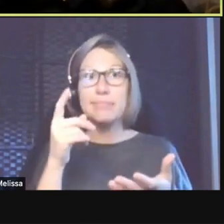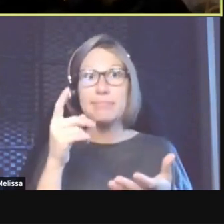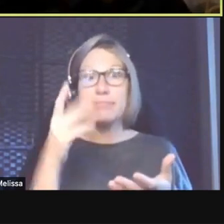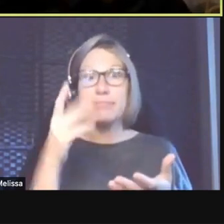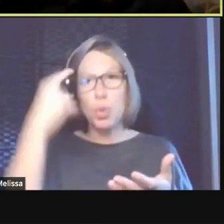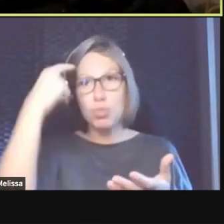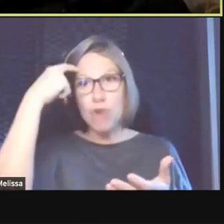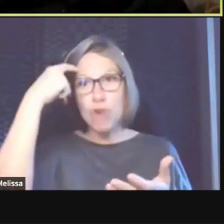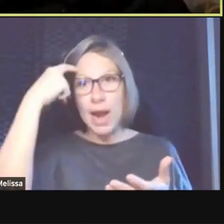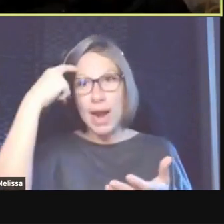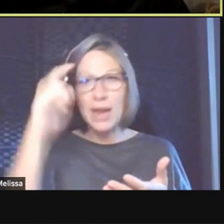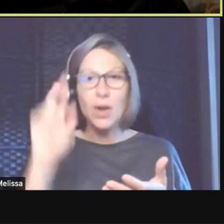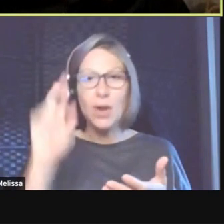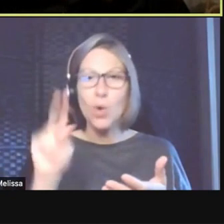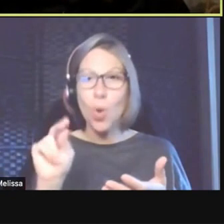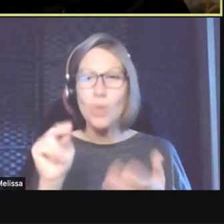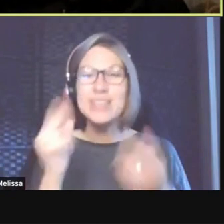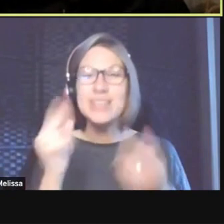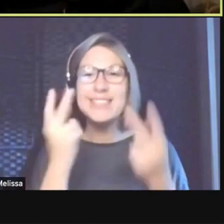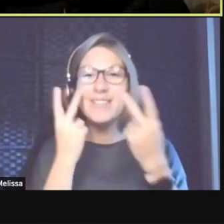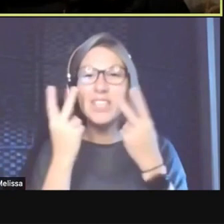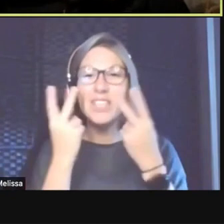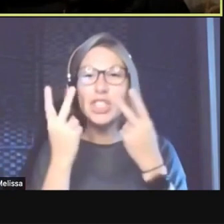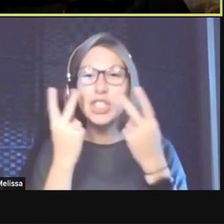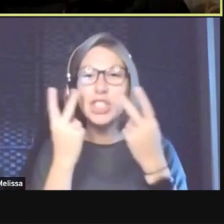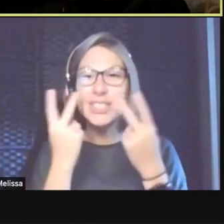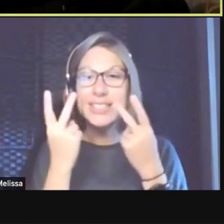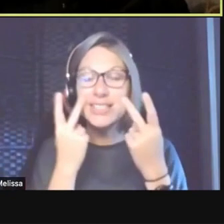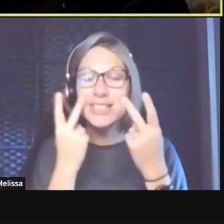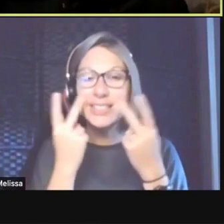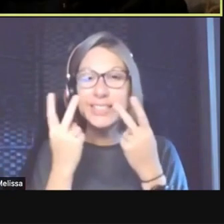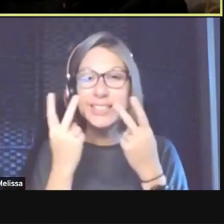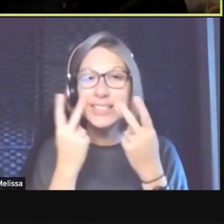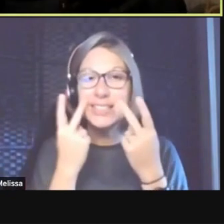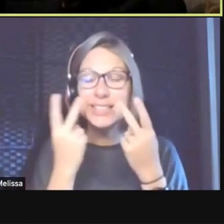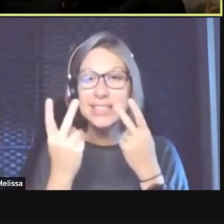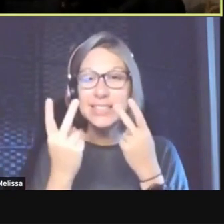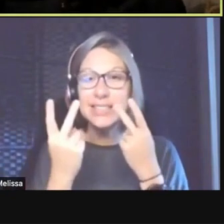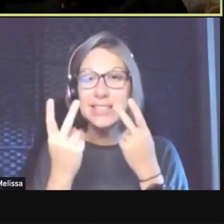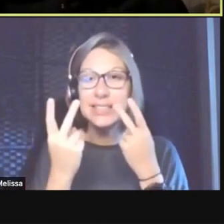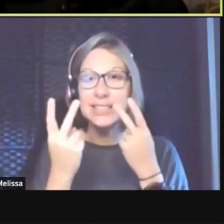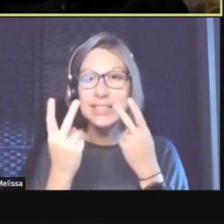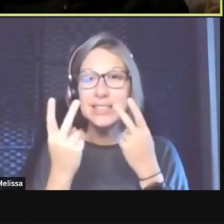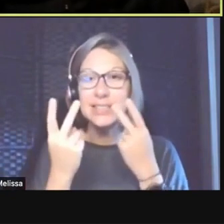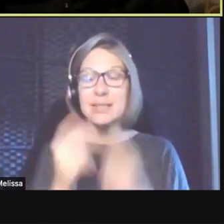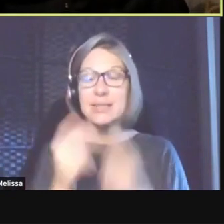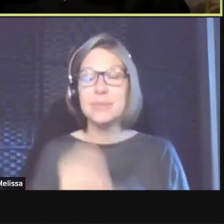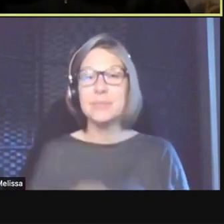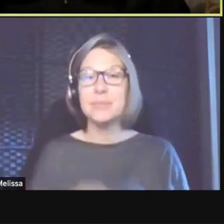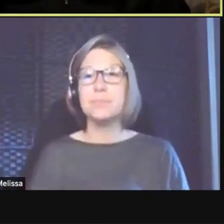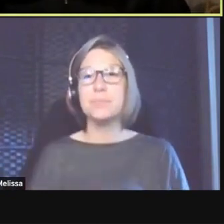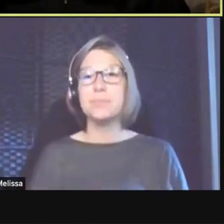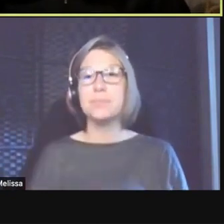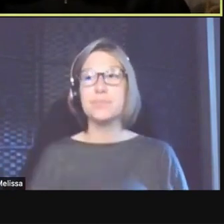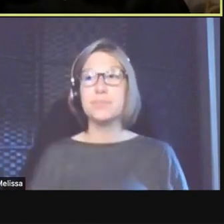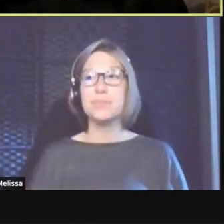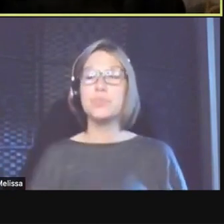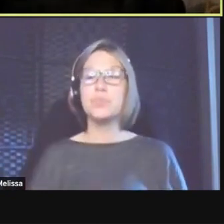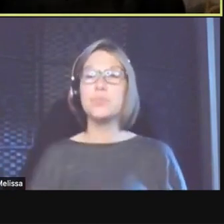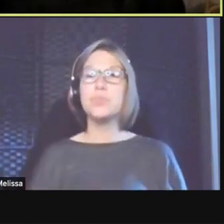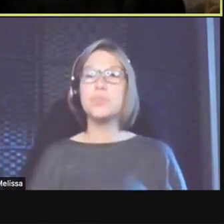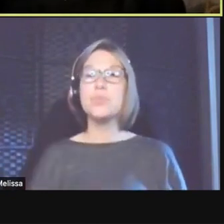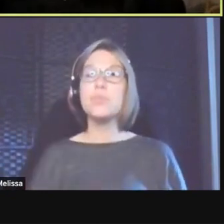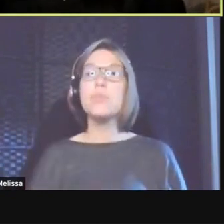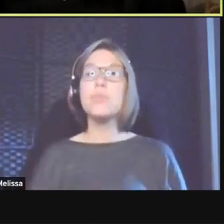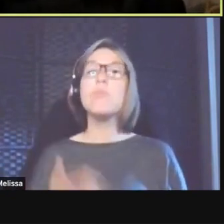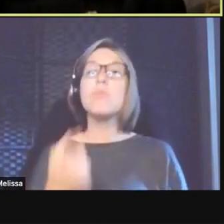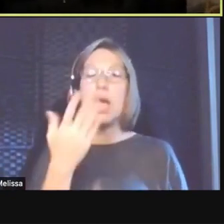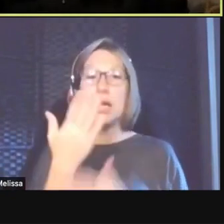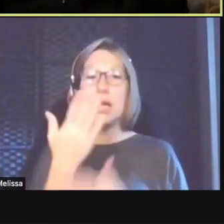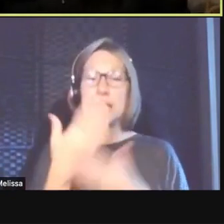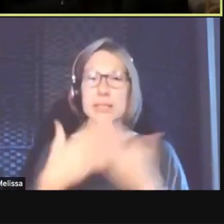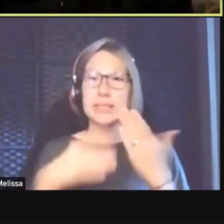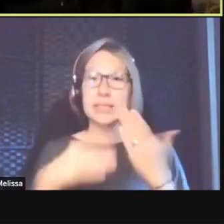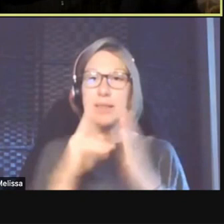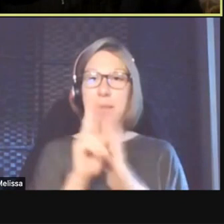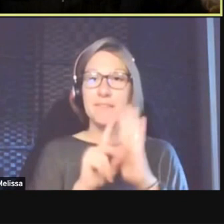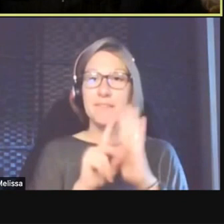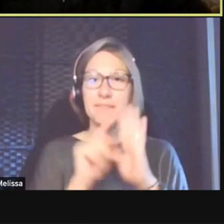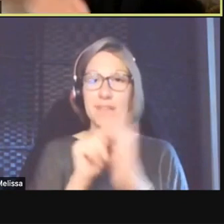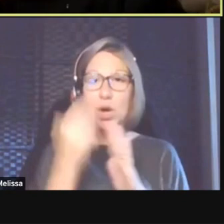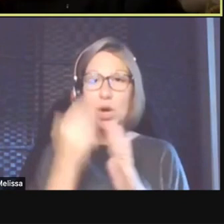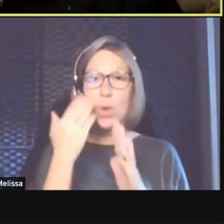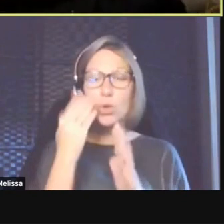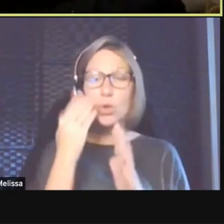vision. This is vision. Okay? So there's some videos in here I know some of you have seen before, and